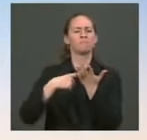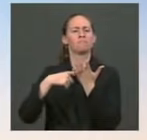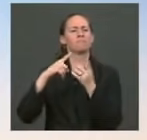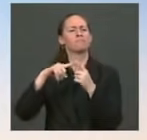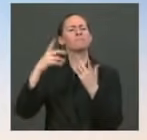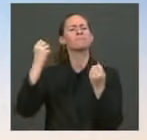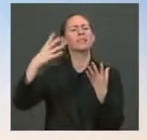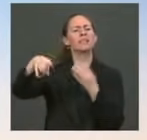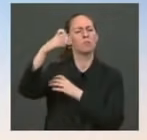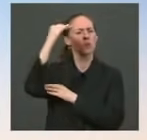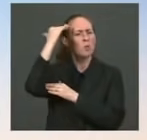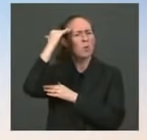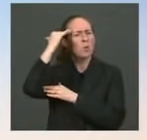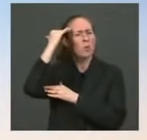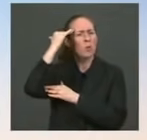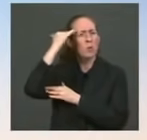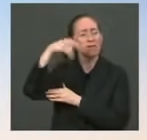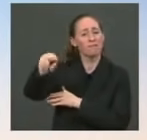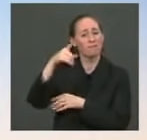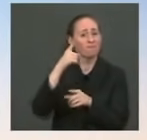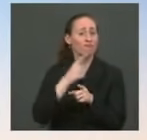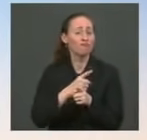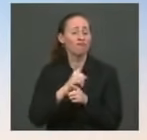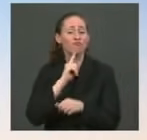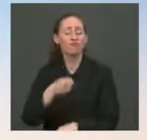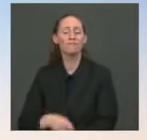true. Go ahead.